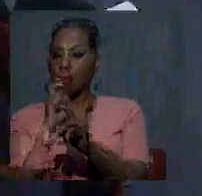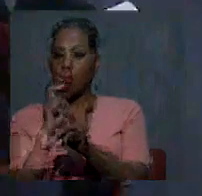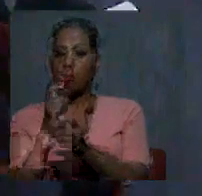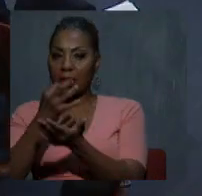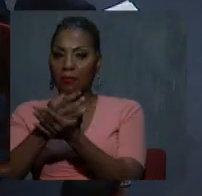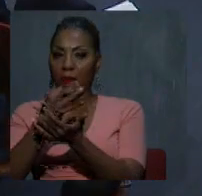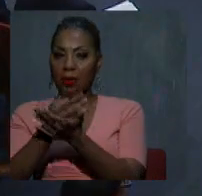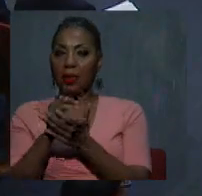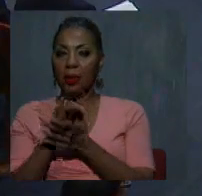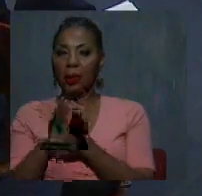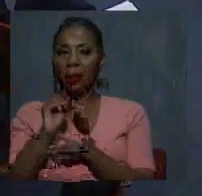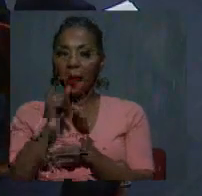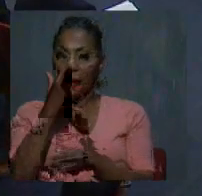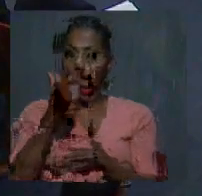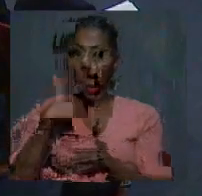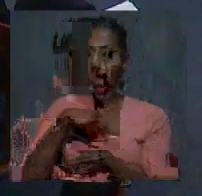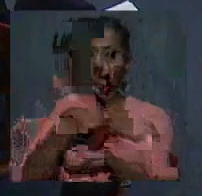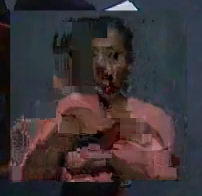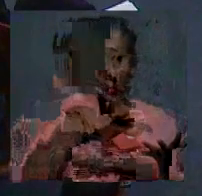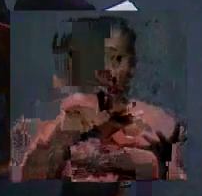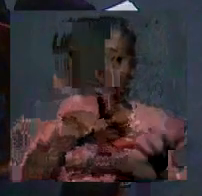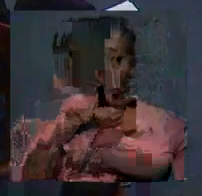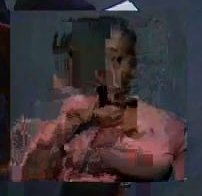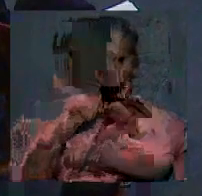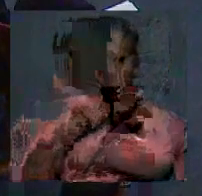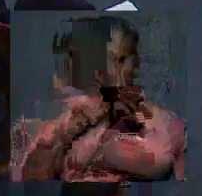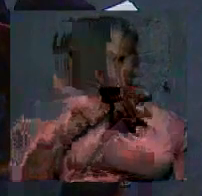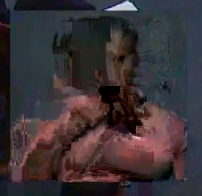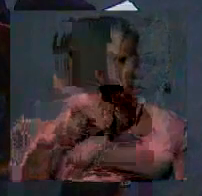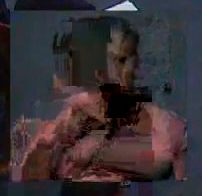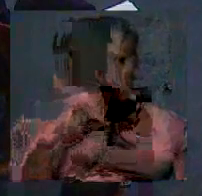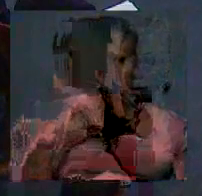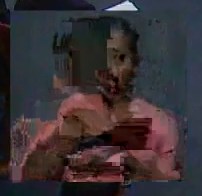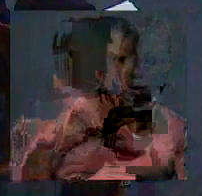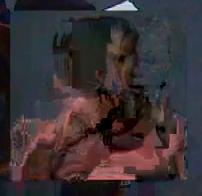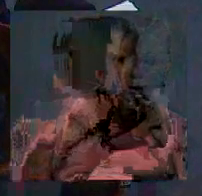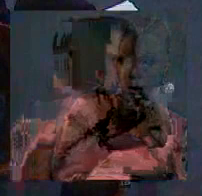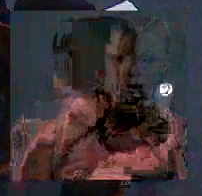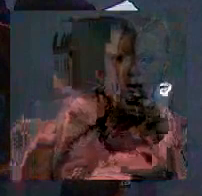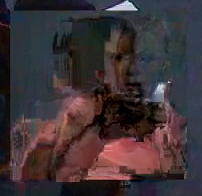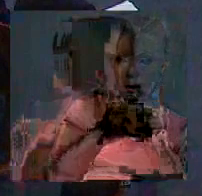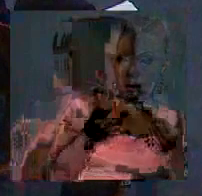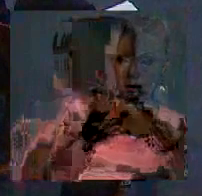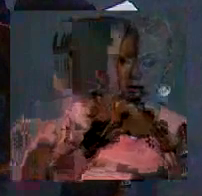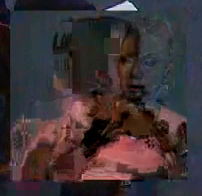Yeah, because, I mean, communities, I mean, we're,